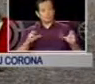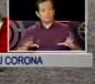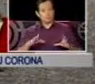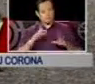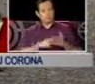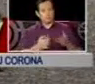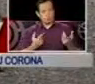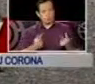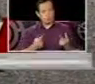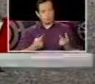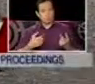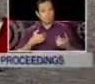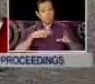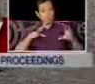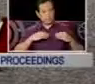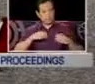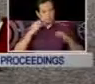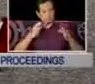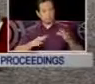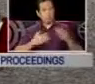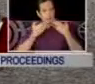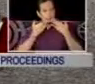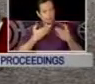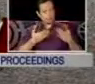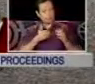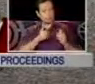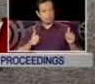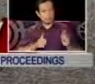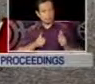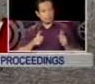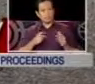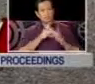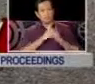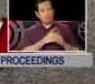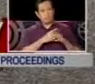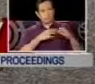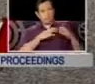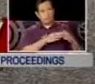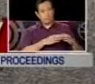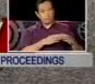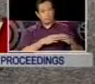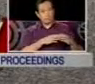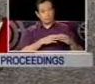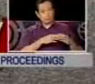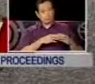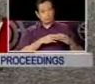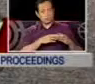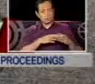and I thank you for sparing Defense Council. Be that as it may,